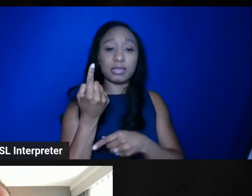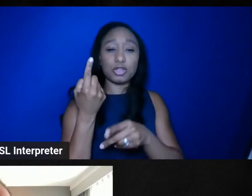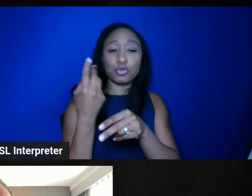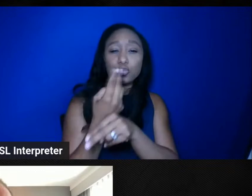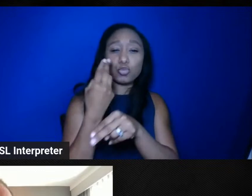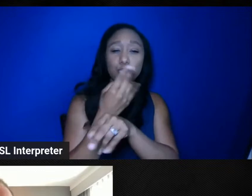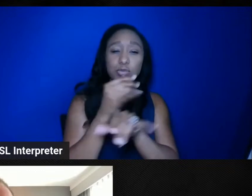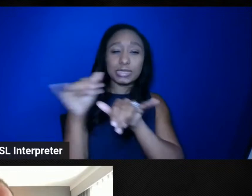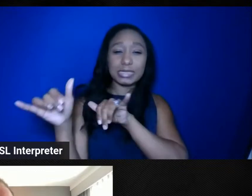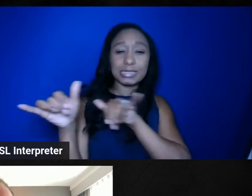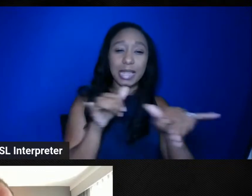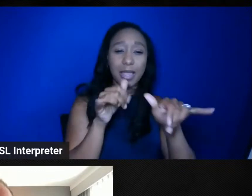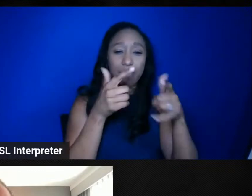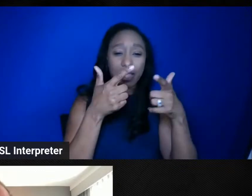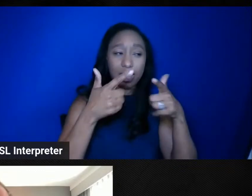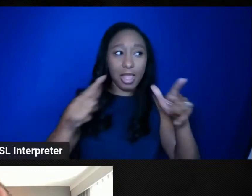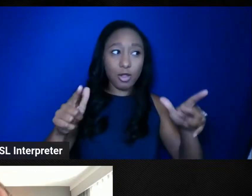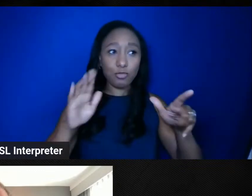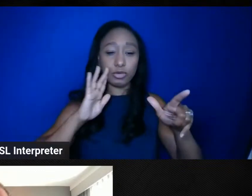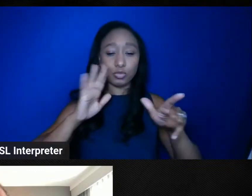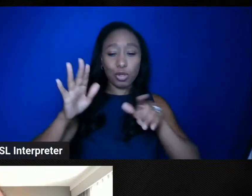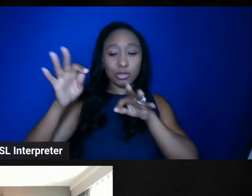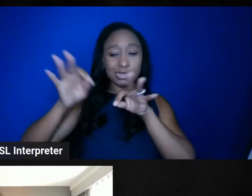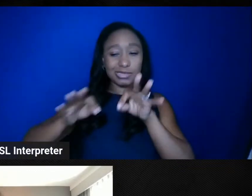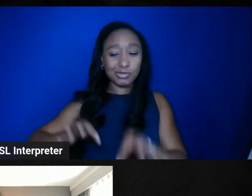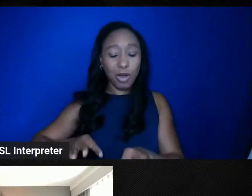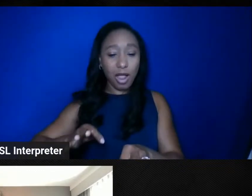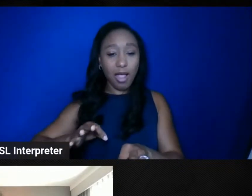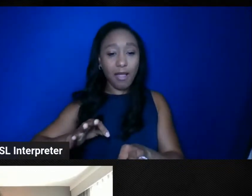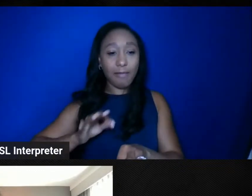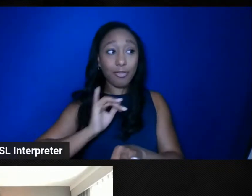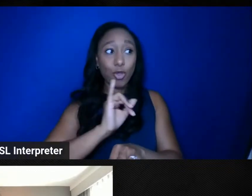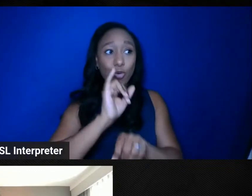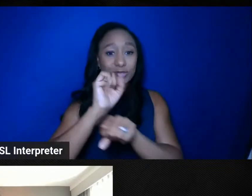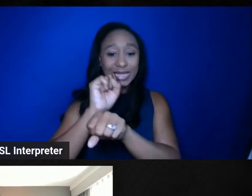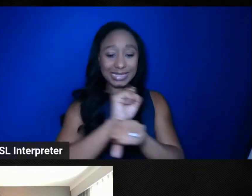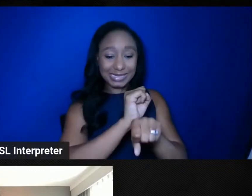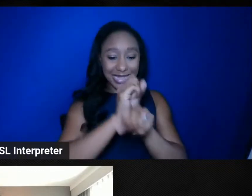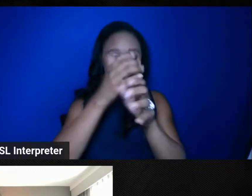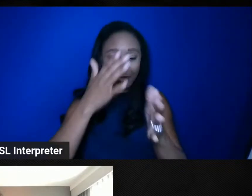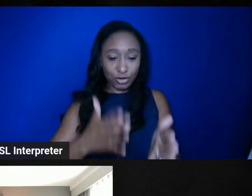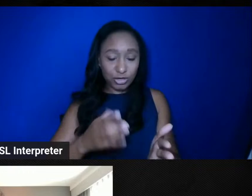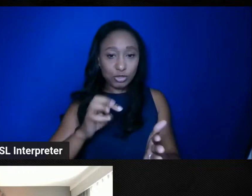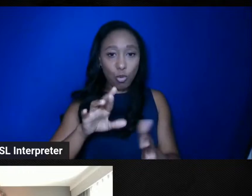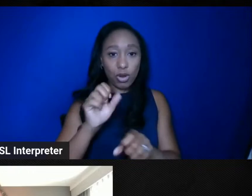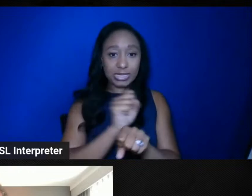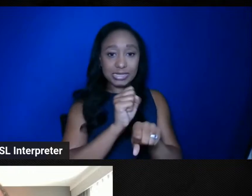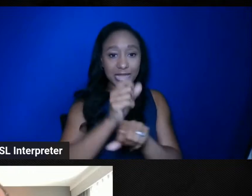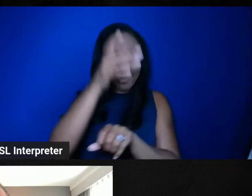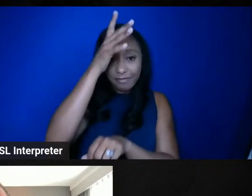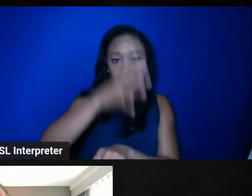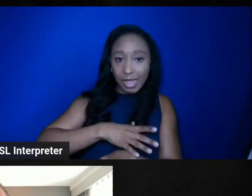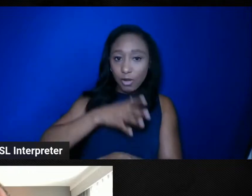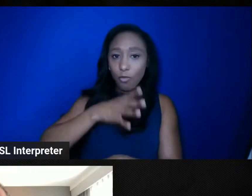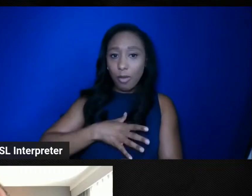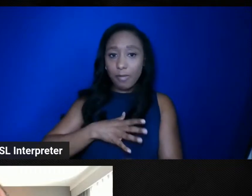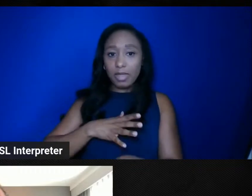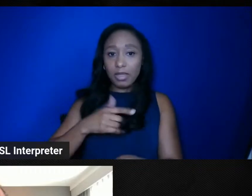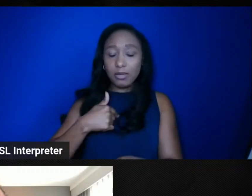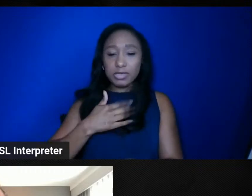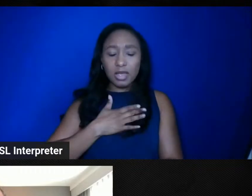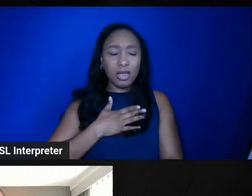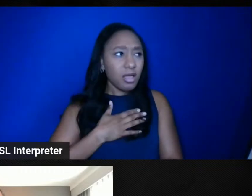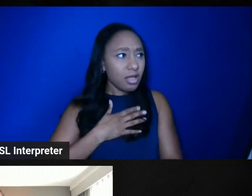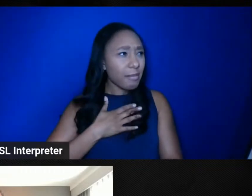language to describe what those adults and children looked like as they trudged past. They always said, "My God,